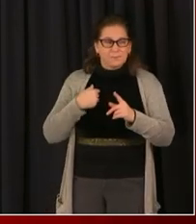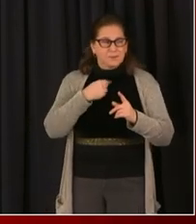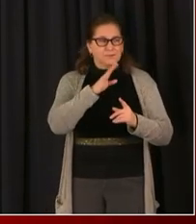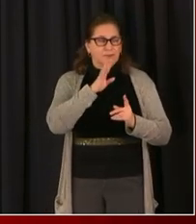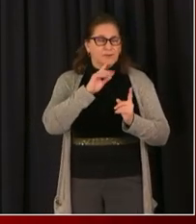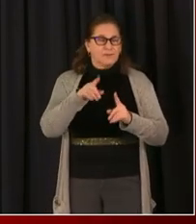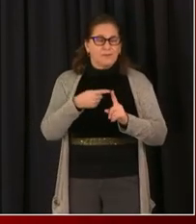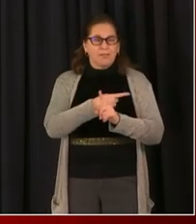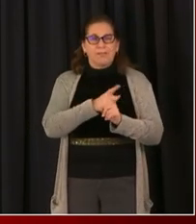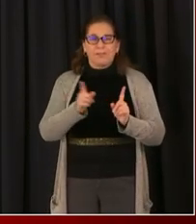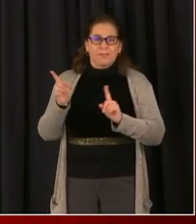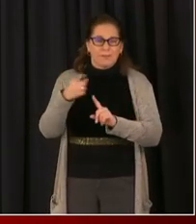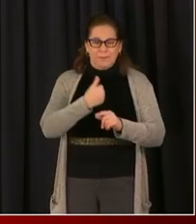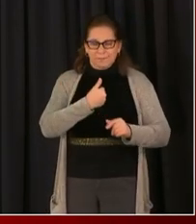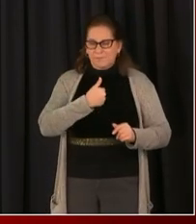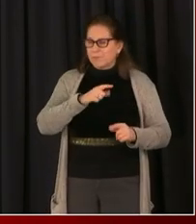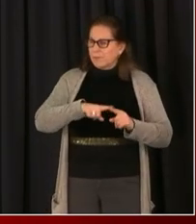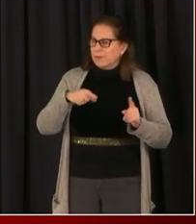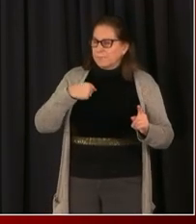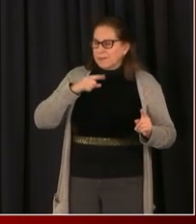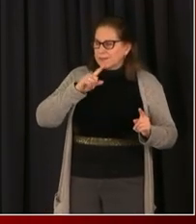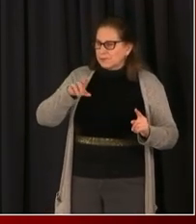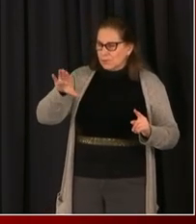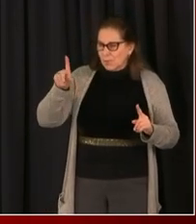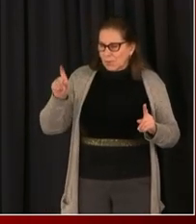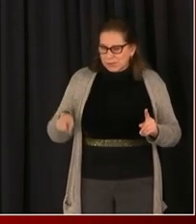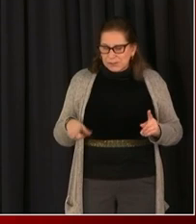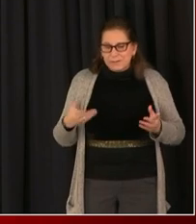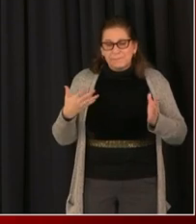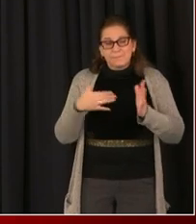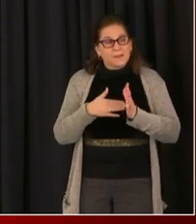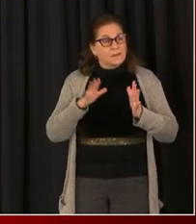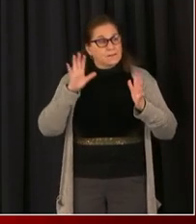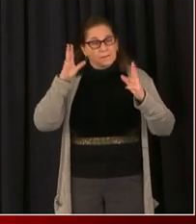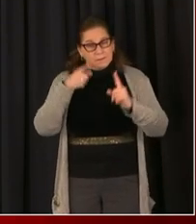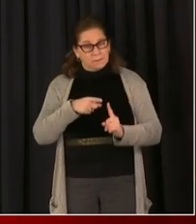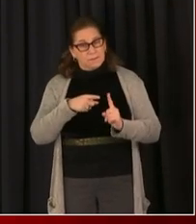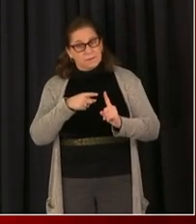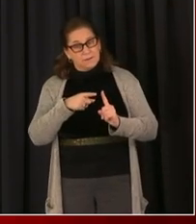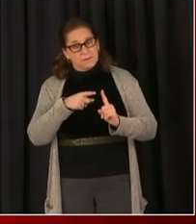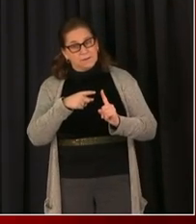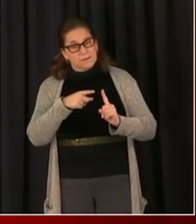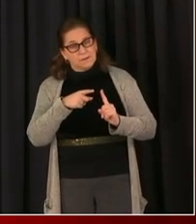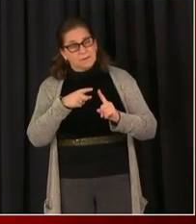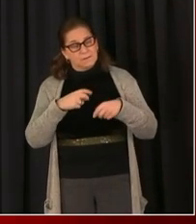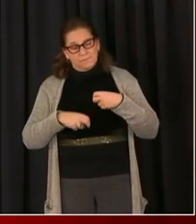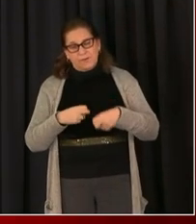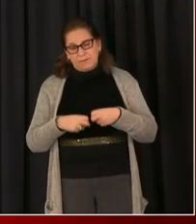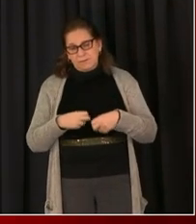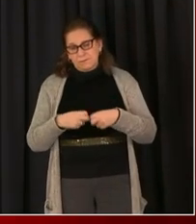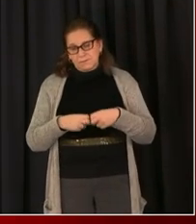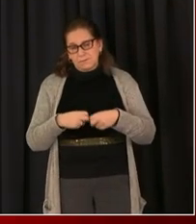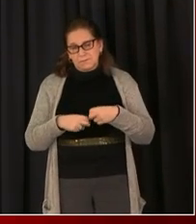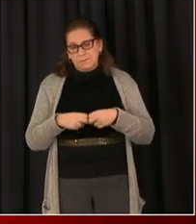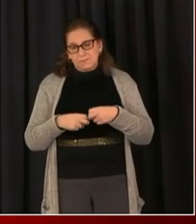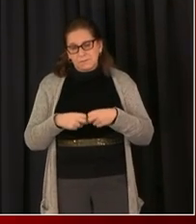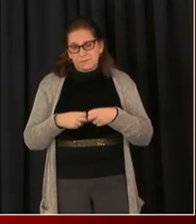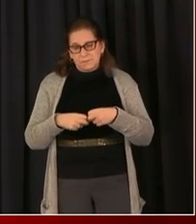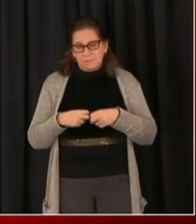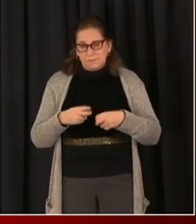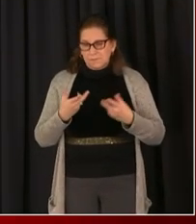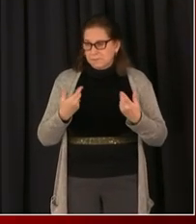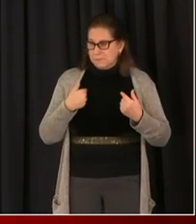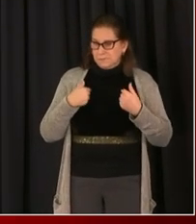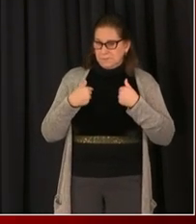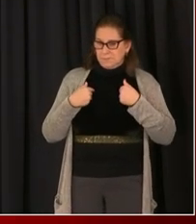people are having the most difficulty kind of getting in their heads is if you're inside your house and you have somebody at your